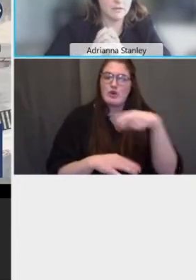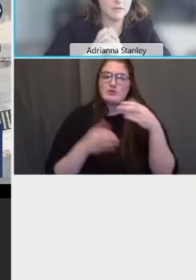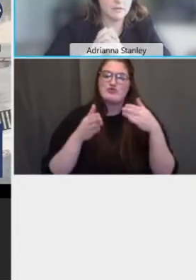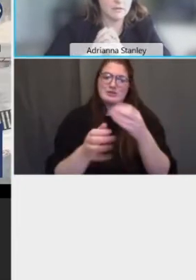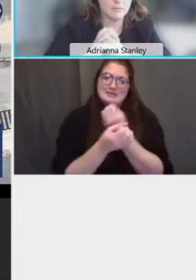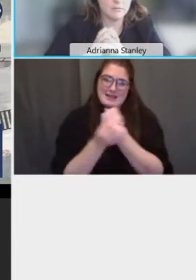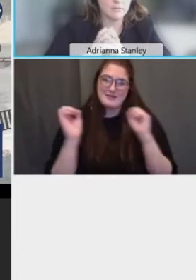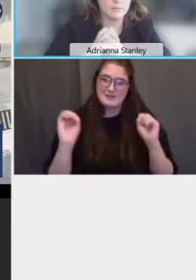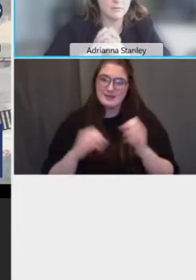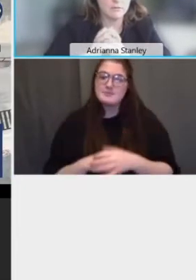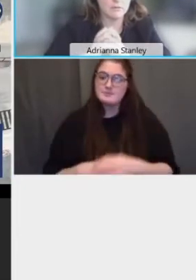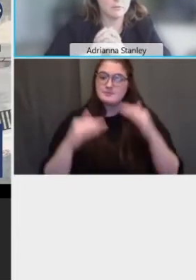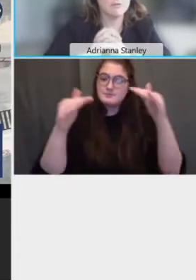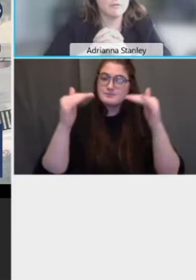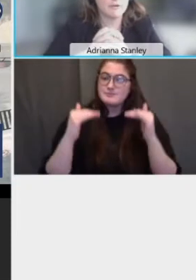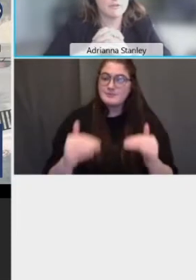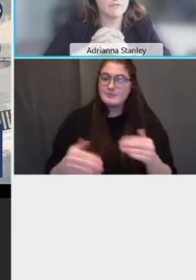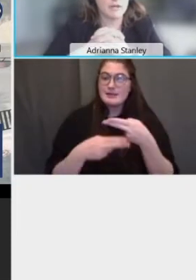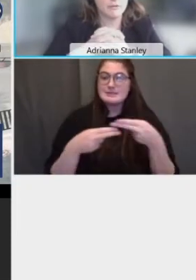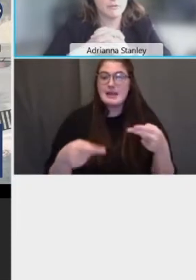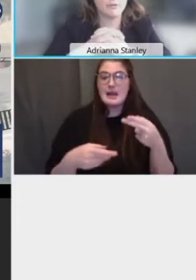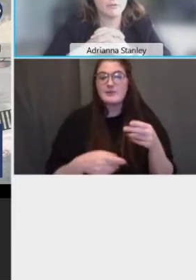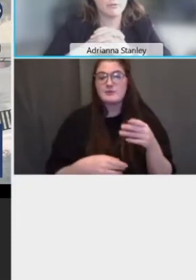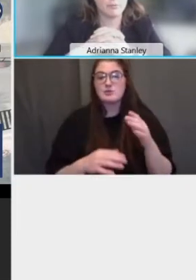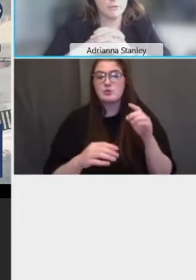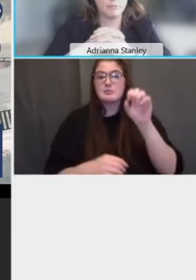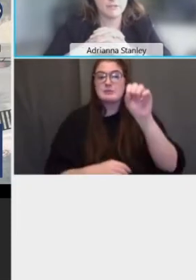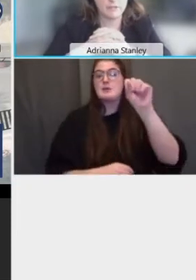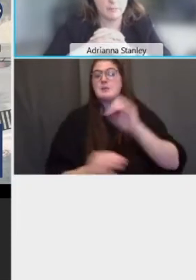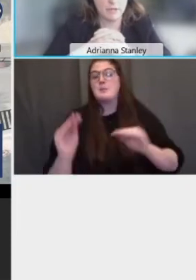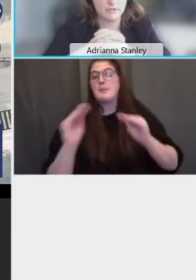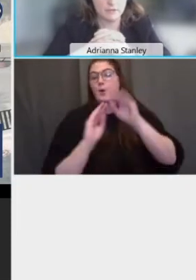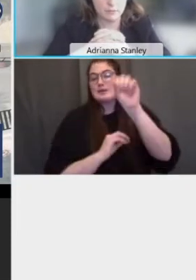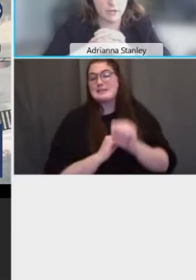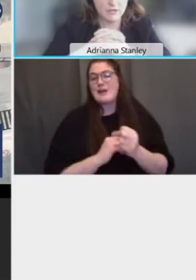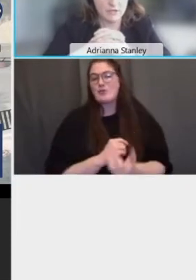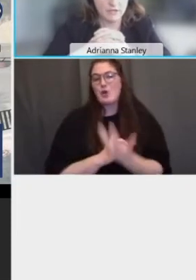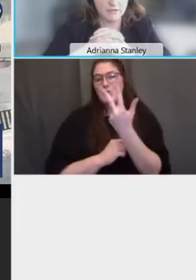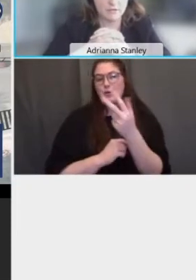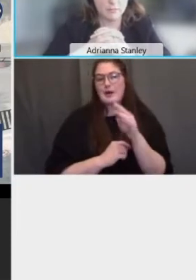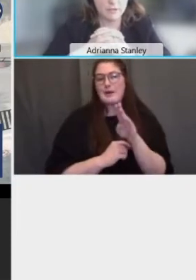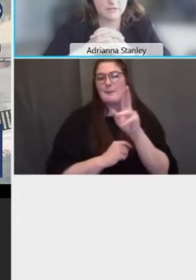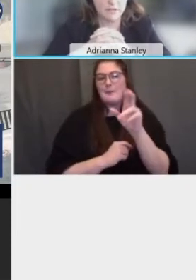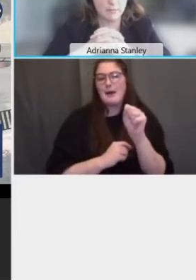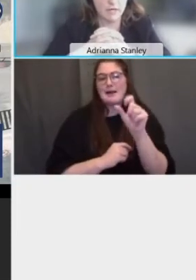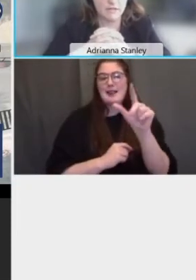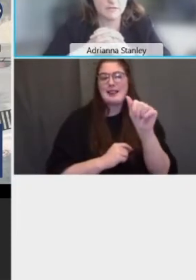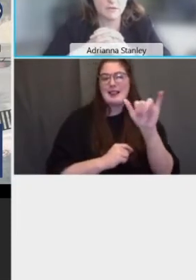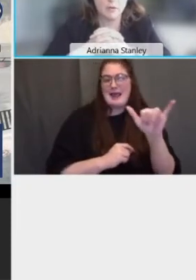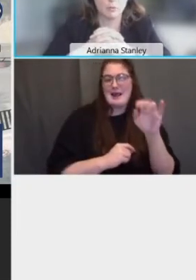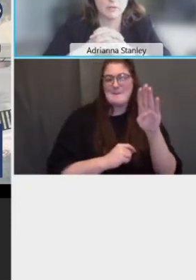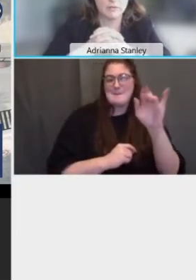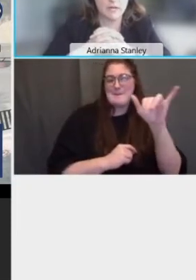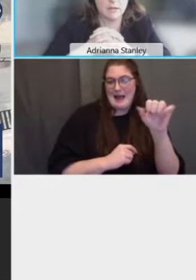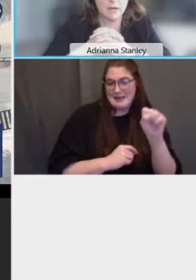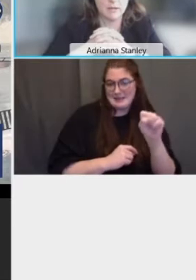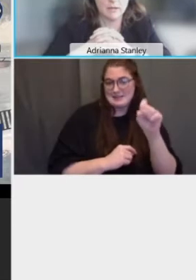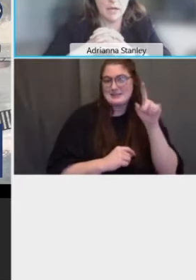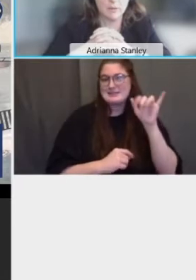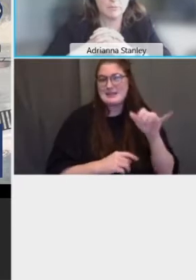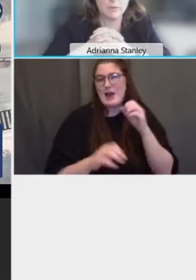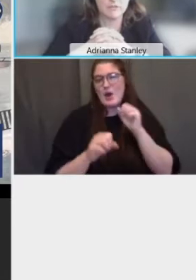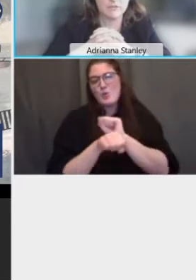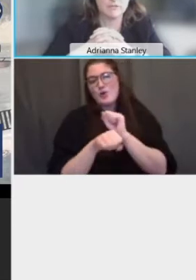slide. So moving farther south, there are 3 bus lay-bys on the project. So the bus lay-bys work today